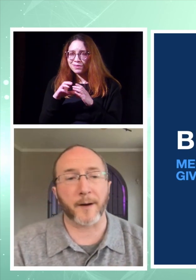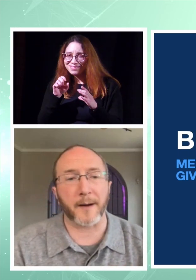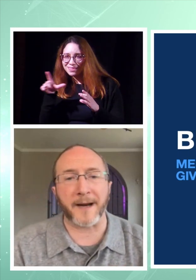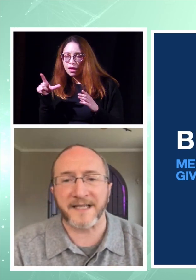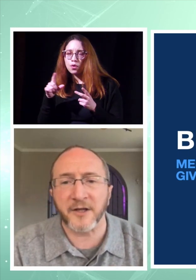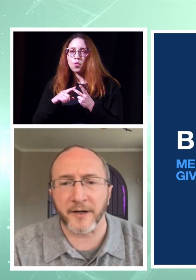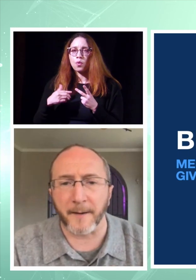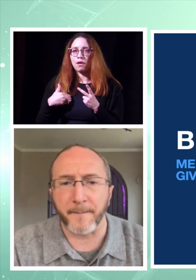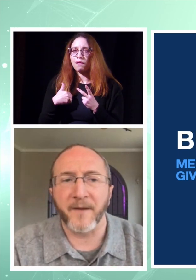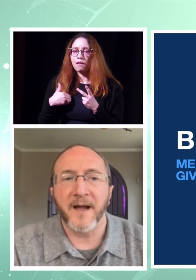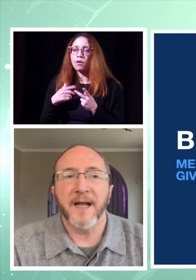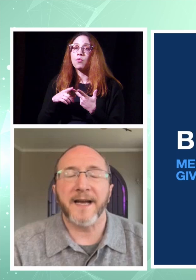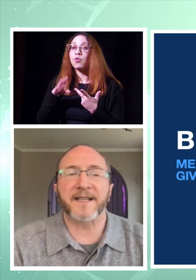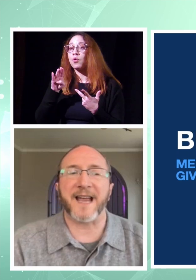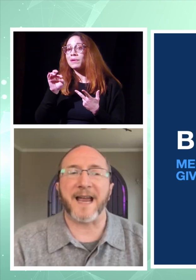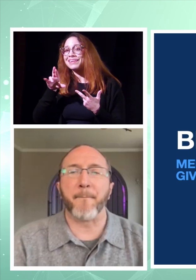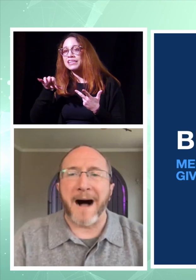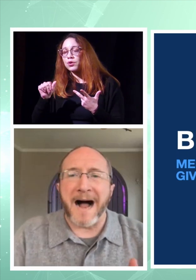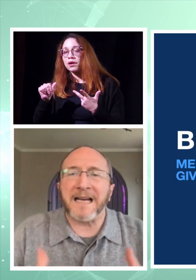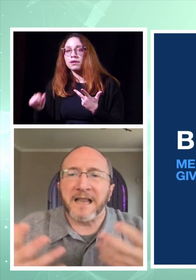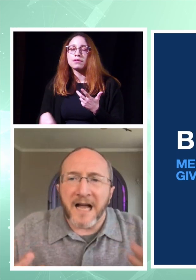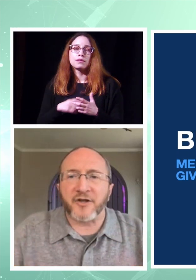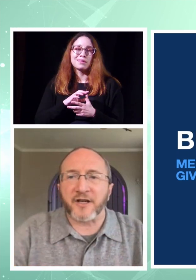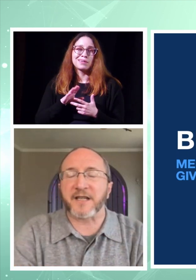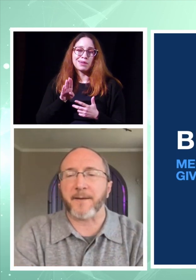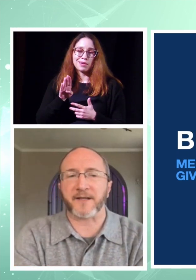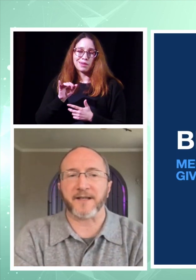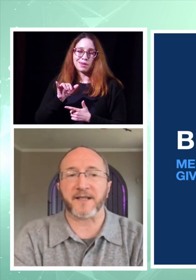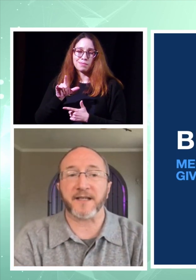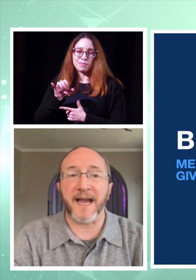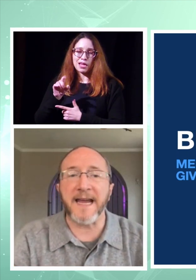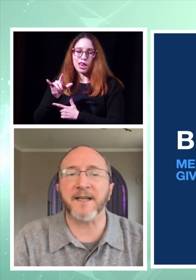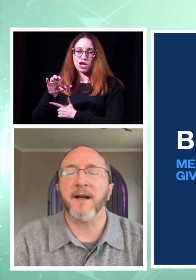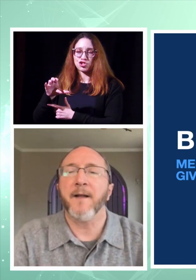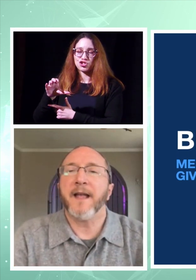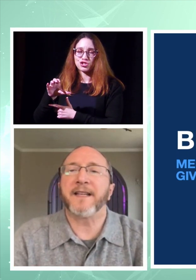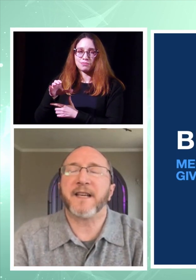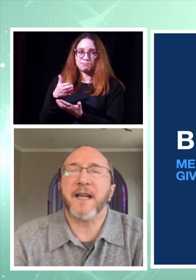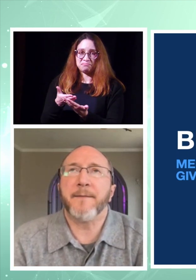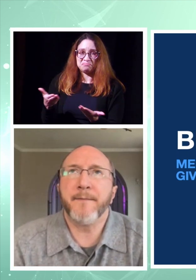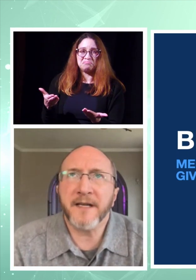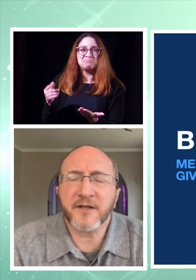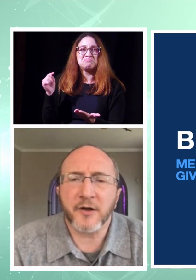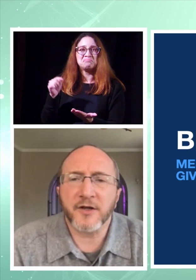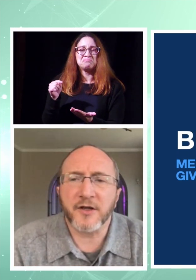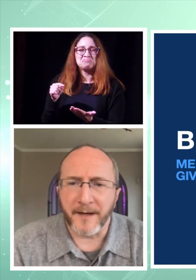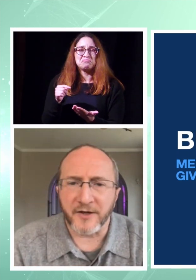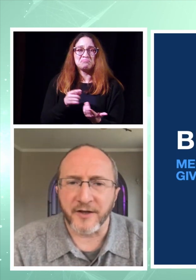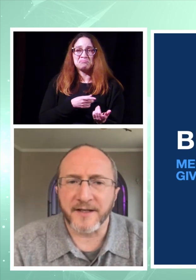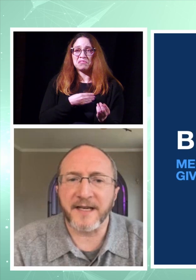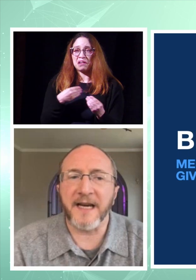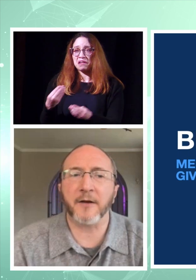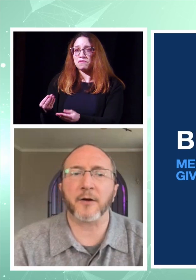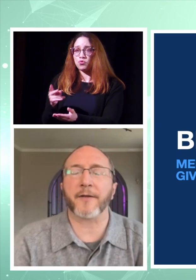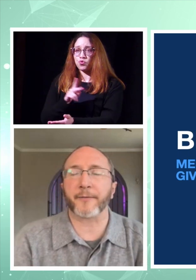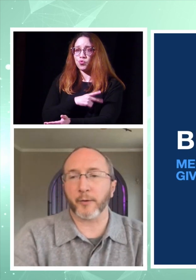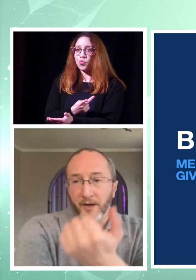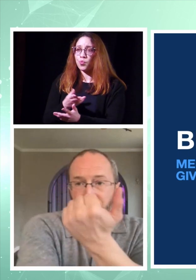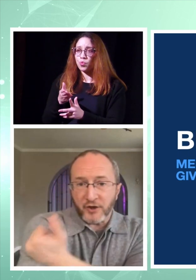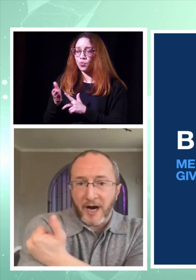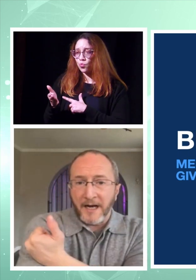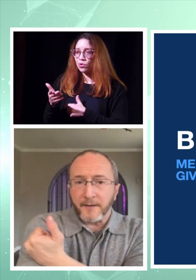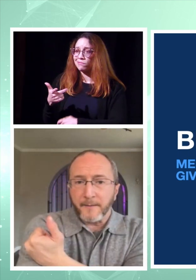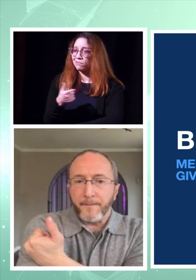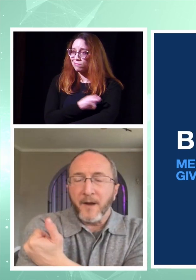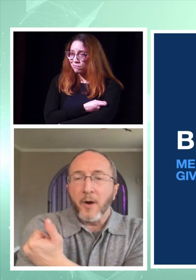cells or by bacteria. It's a biologic substance, and it's administered to patients either through